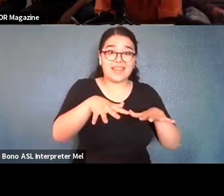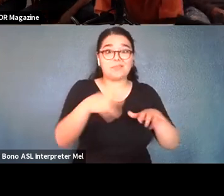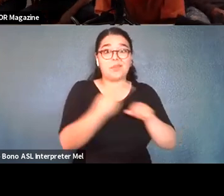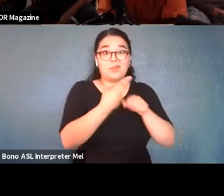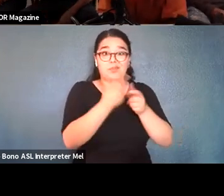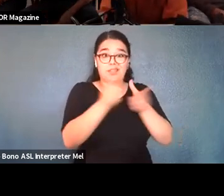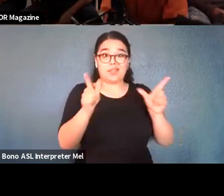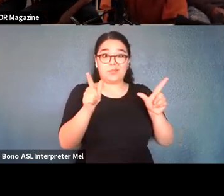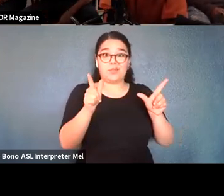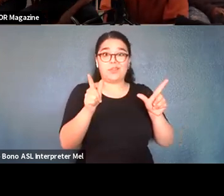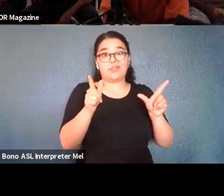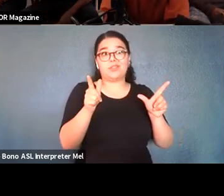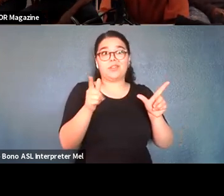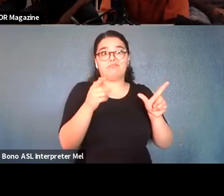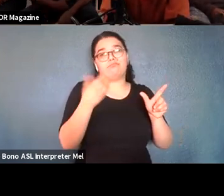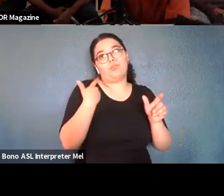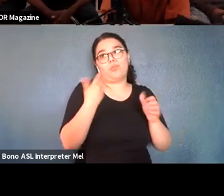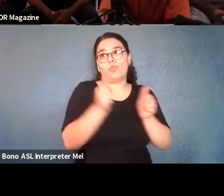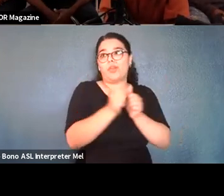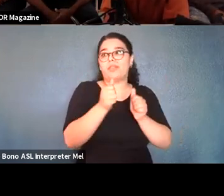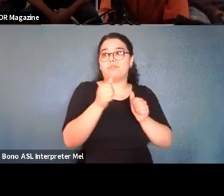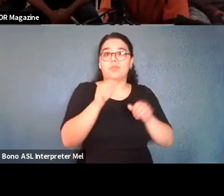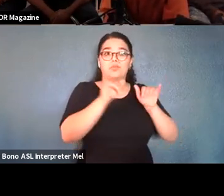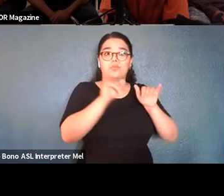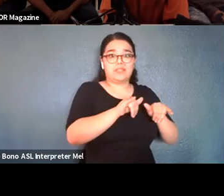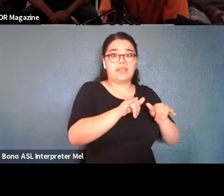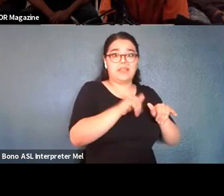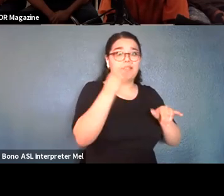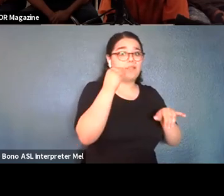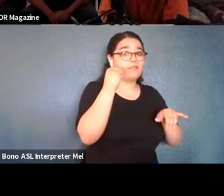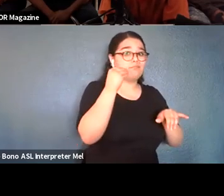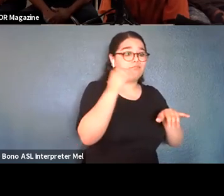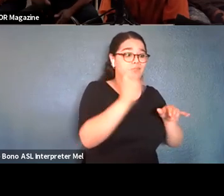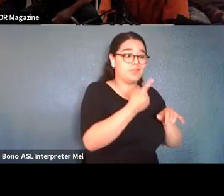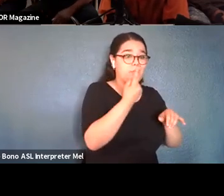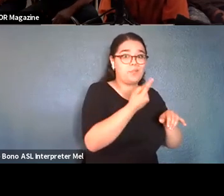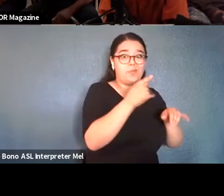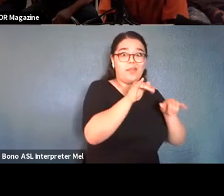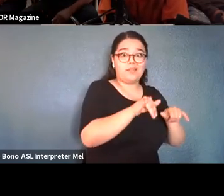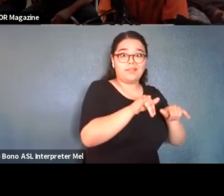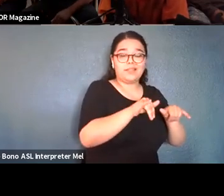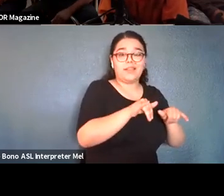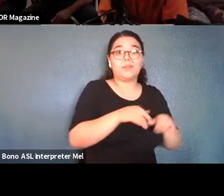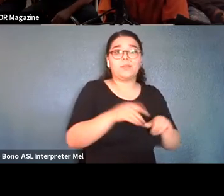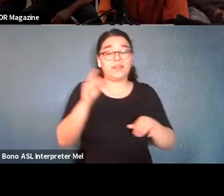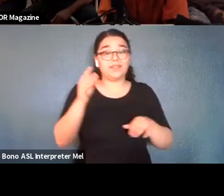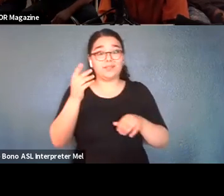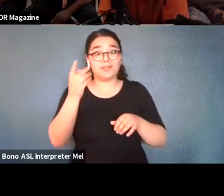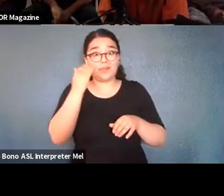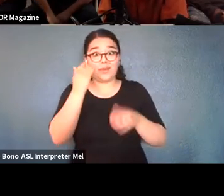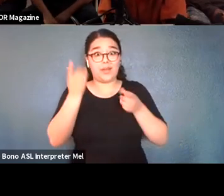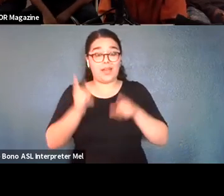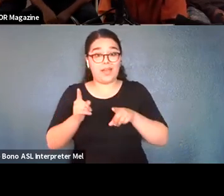But oftentimes, if not most of the time, they come in with guns and tanks, Shouts out to Moms for